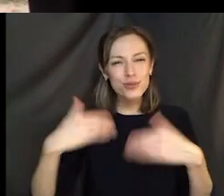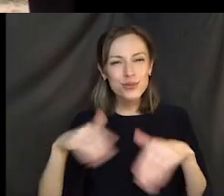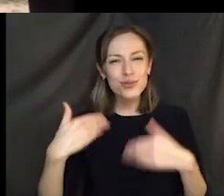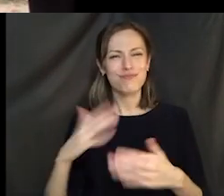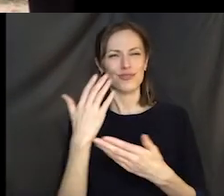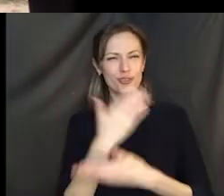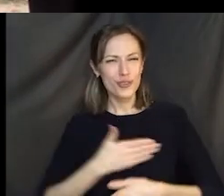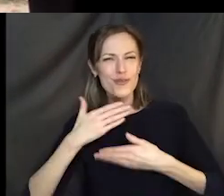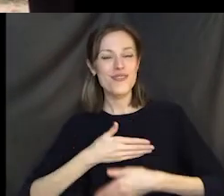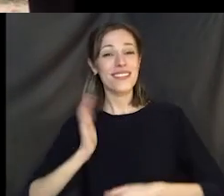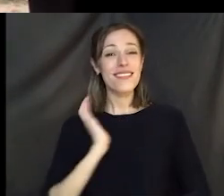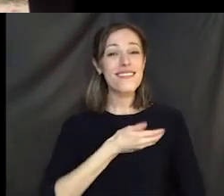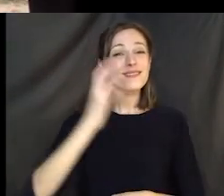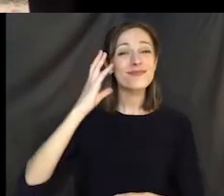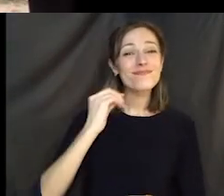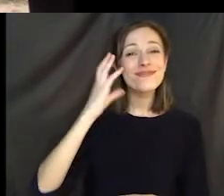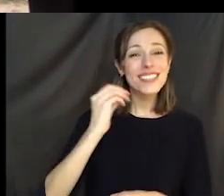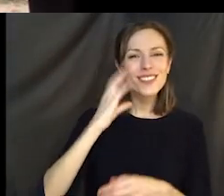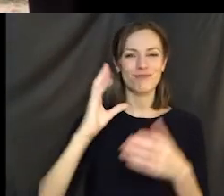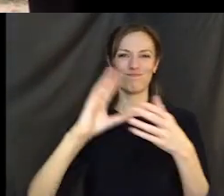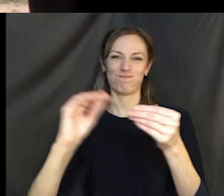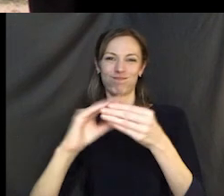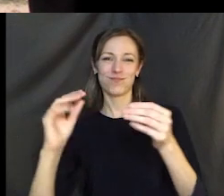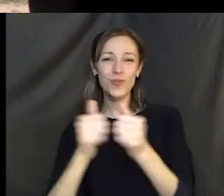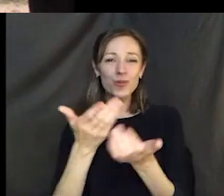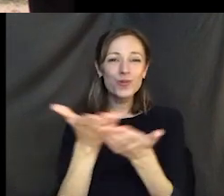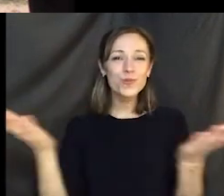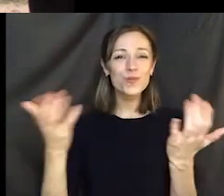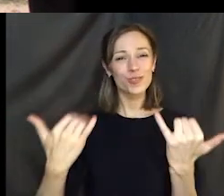It's been a pleasure to share our experiences with you today, and I look forward to